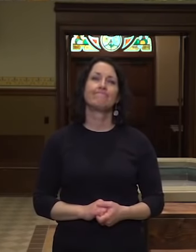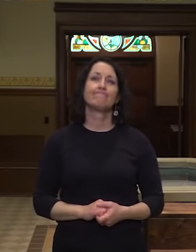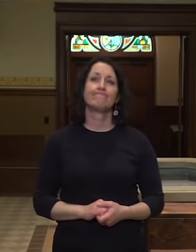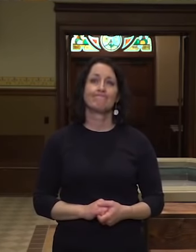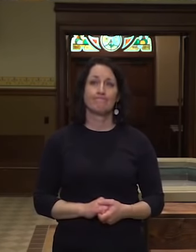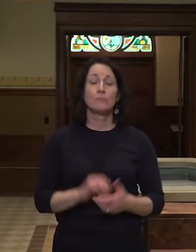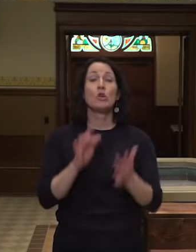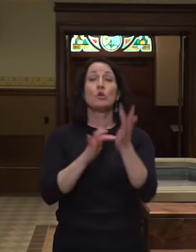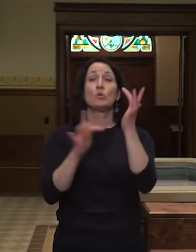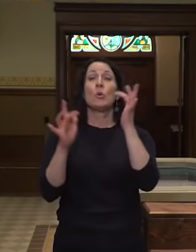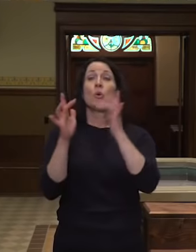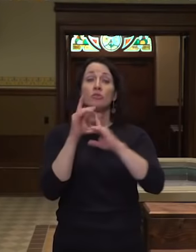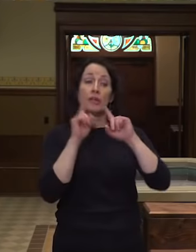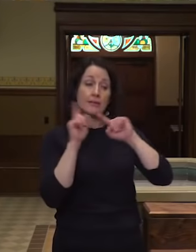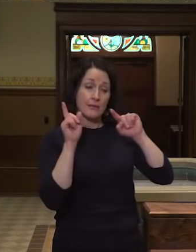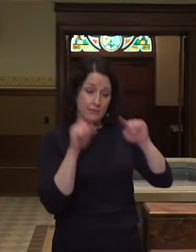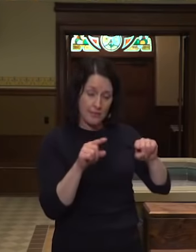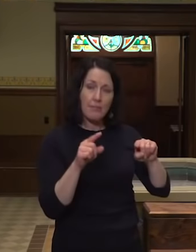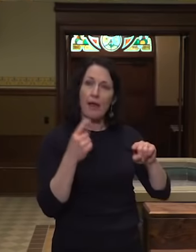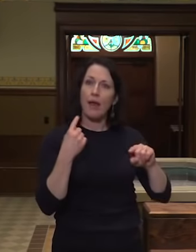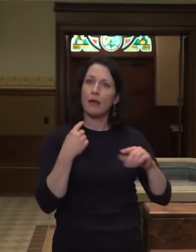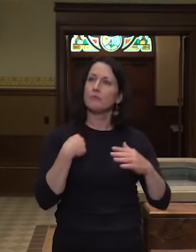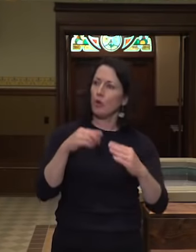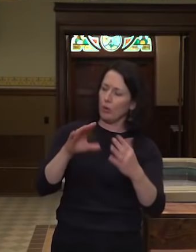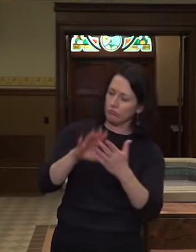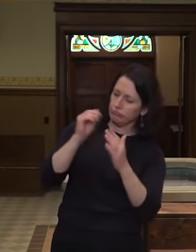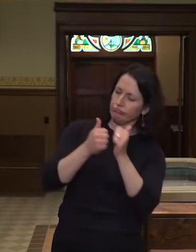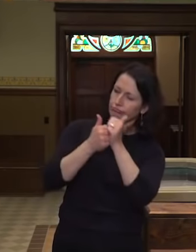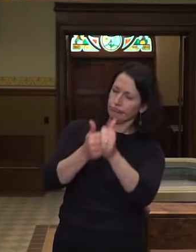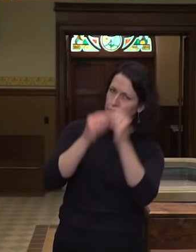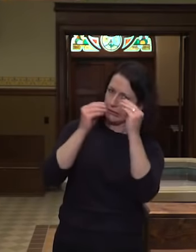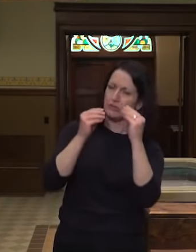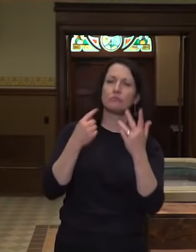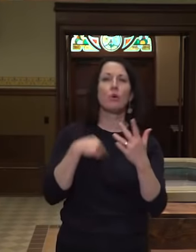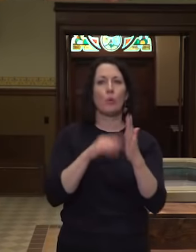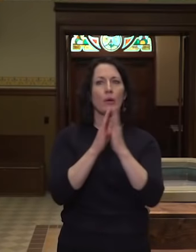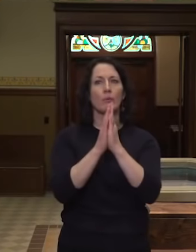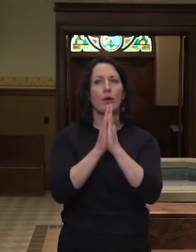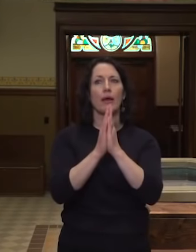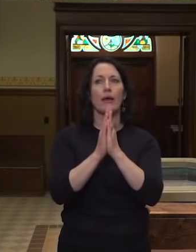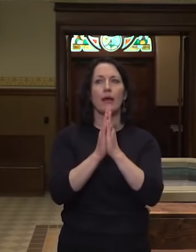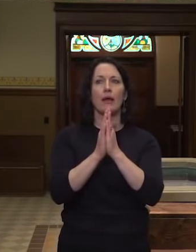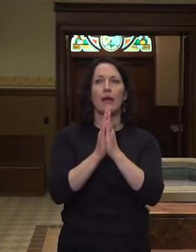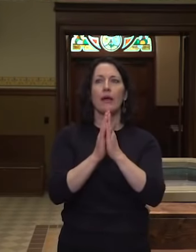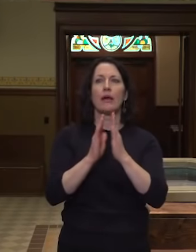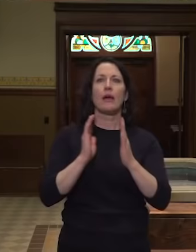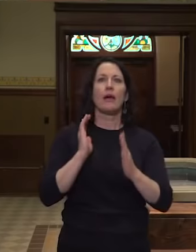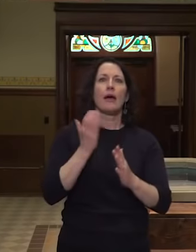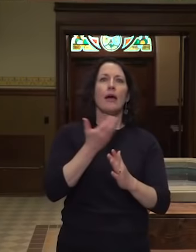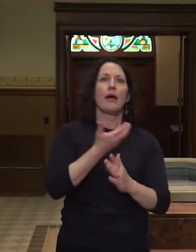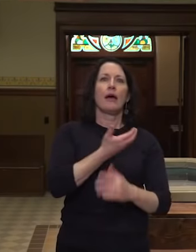At the Savior's command, informed by divine teaching, we dare to say, Our Father,